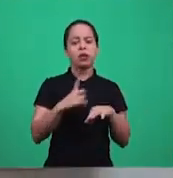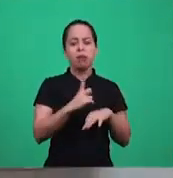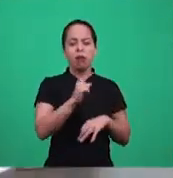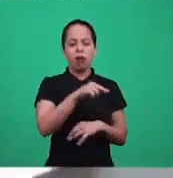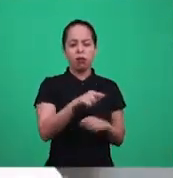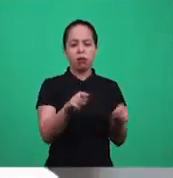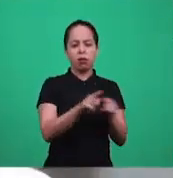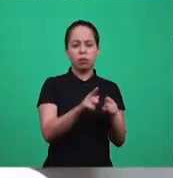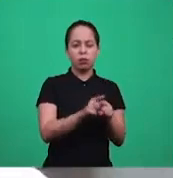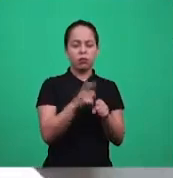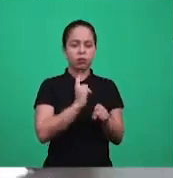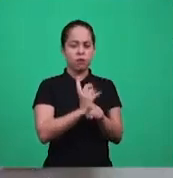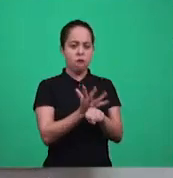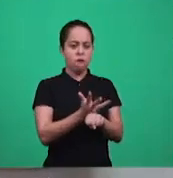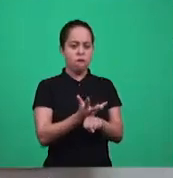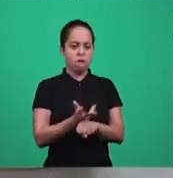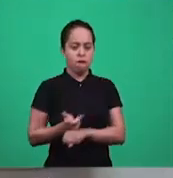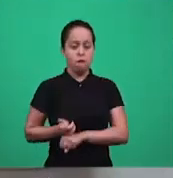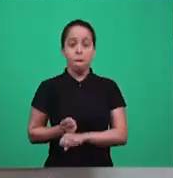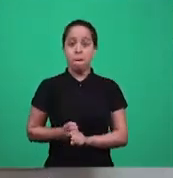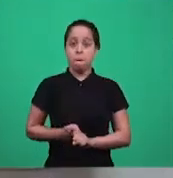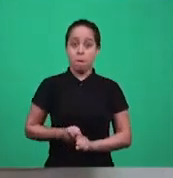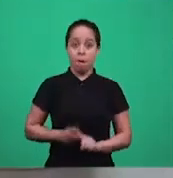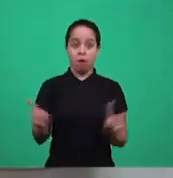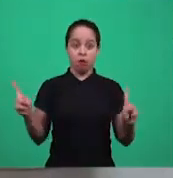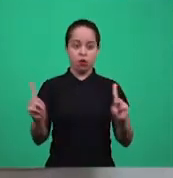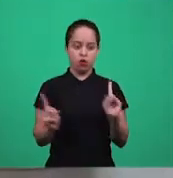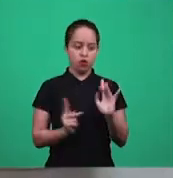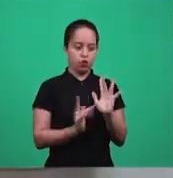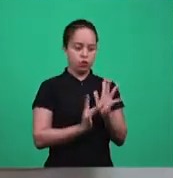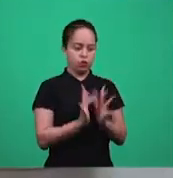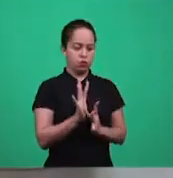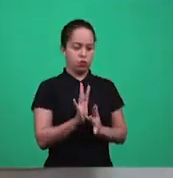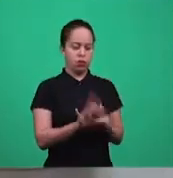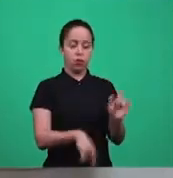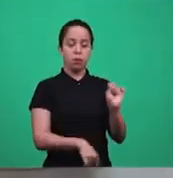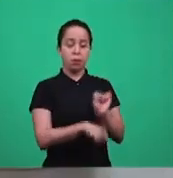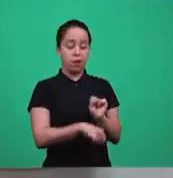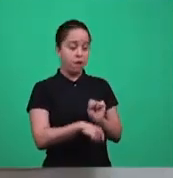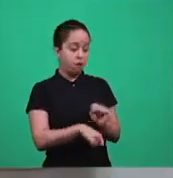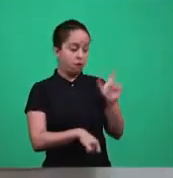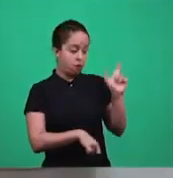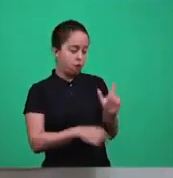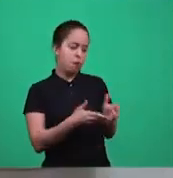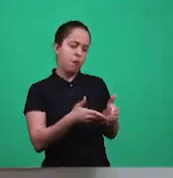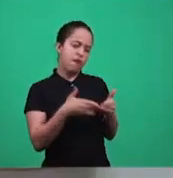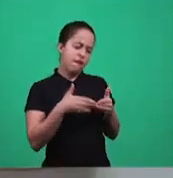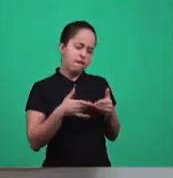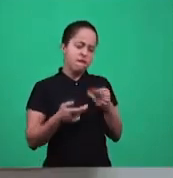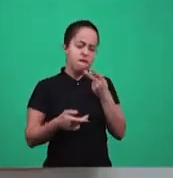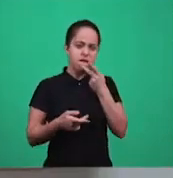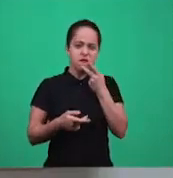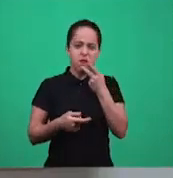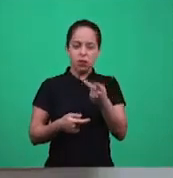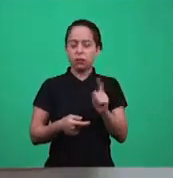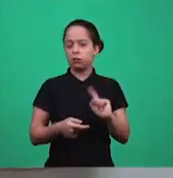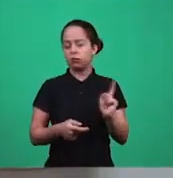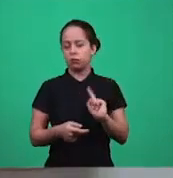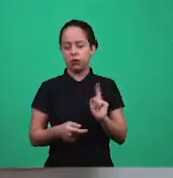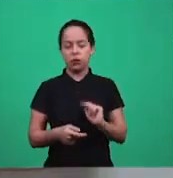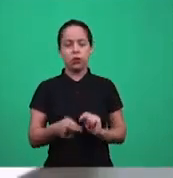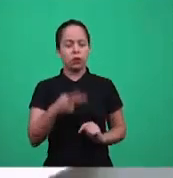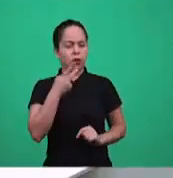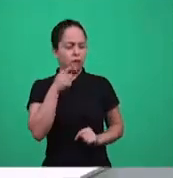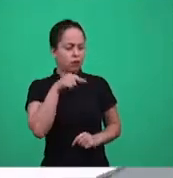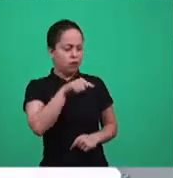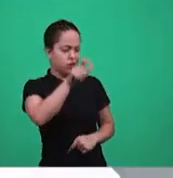and how he could convince. But Jesus did not wait for him to say all this. Jesus was direct and says, "Look, my